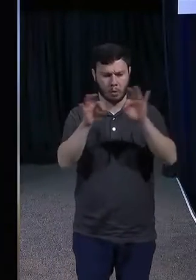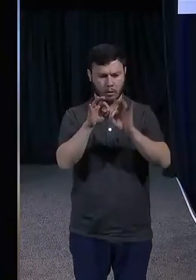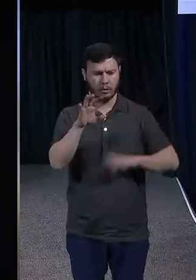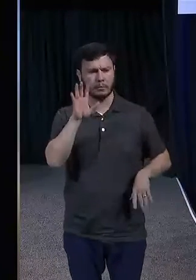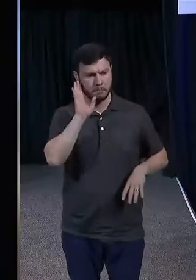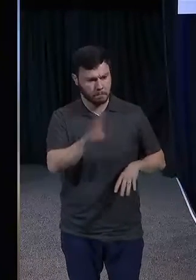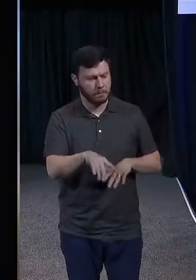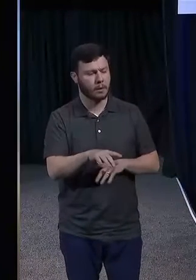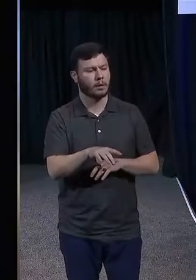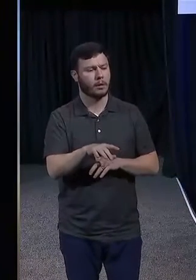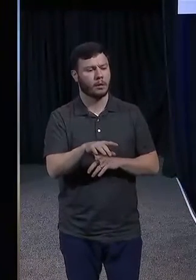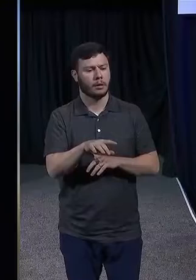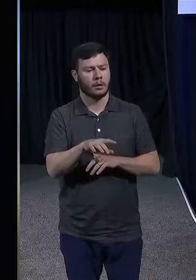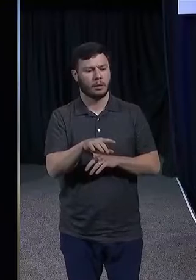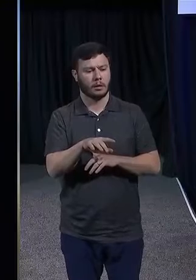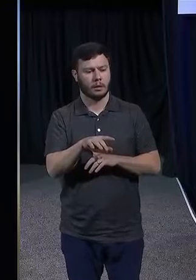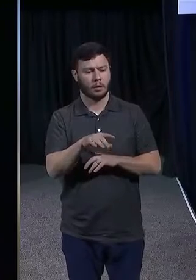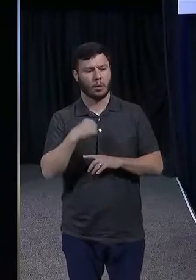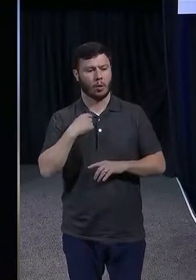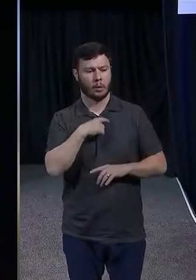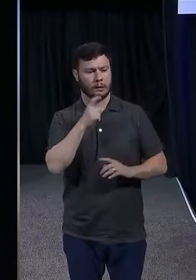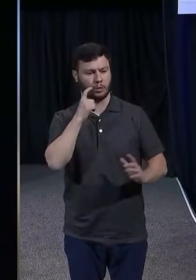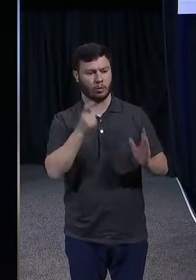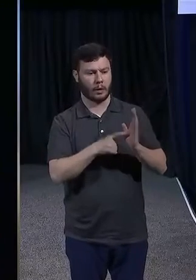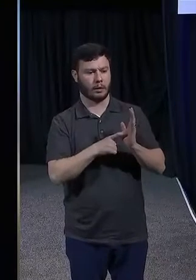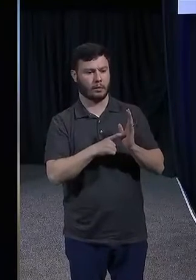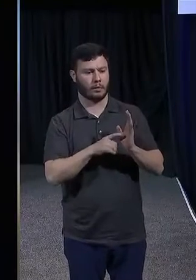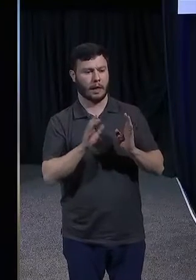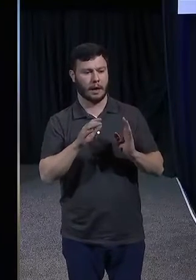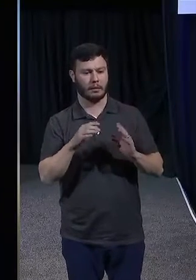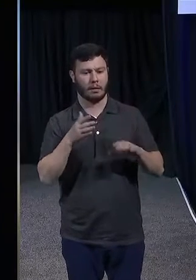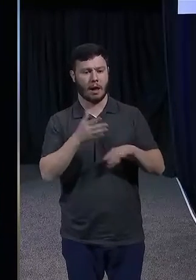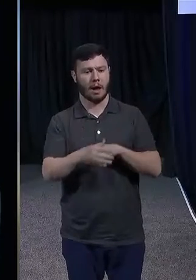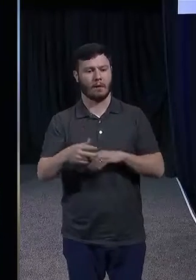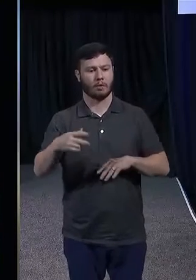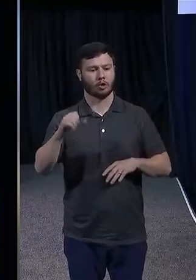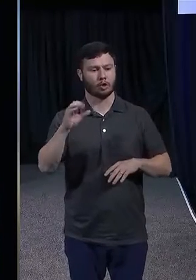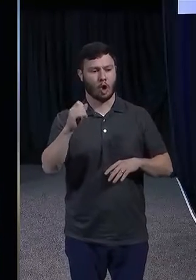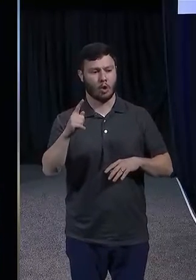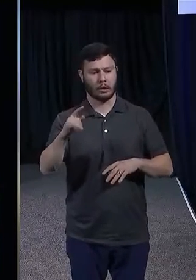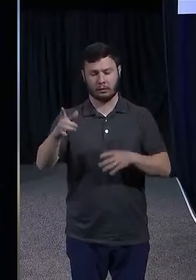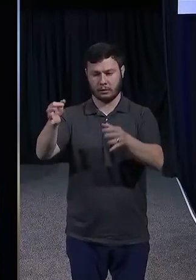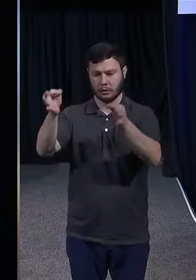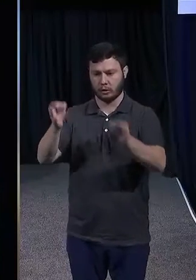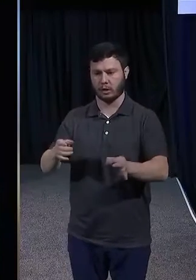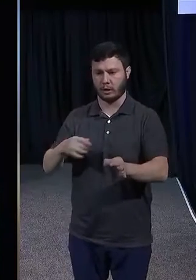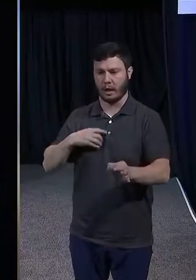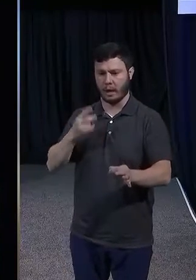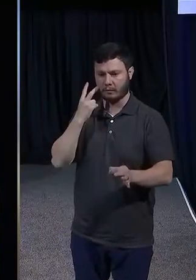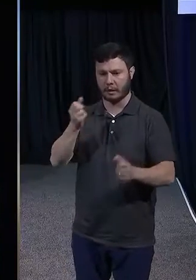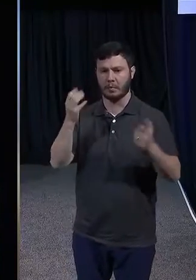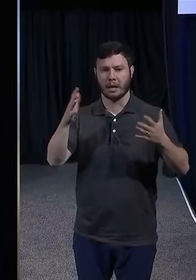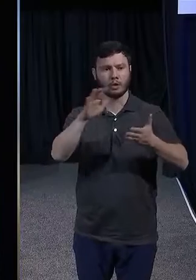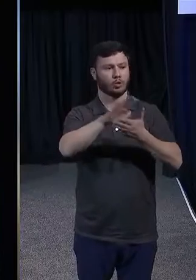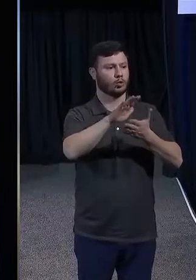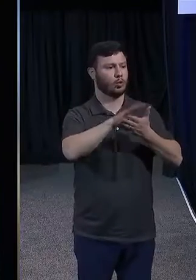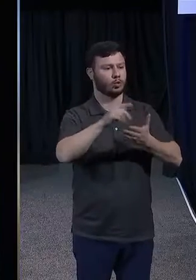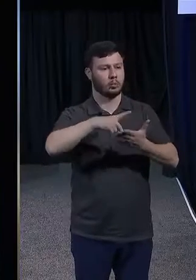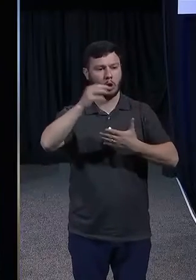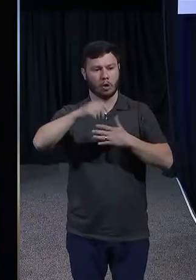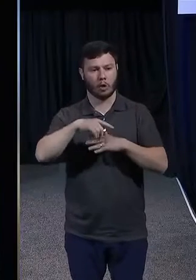that, to recognize that post-SCOTUS decision, what I've heard a lot of from schools and programs of public